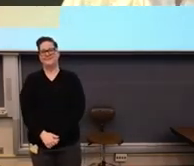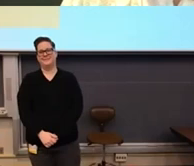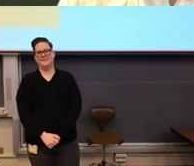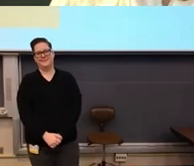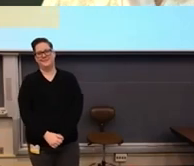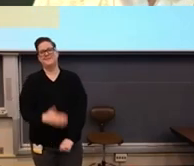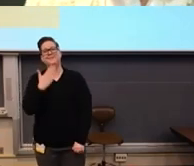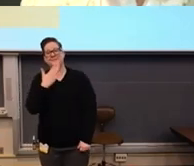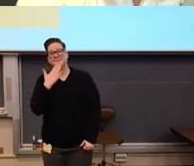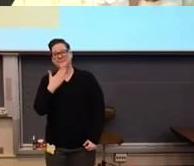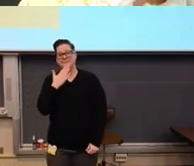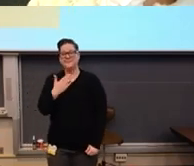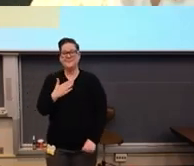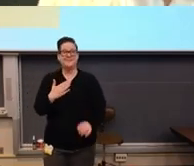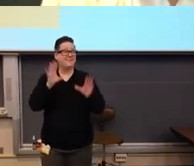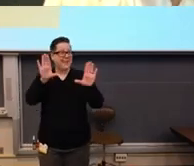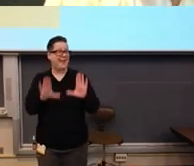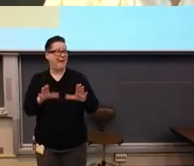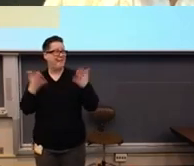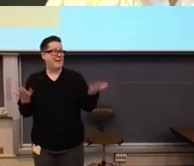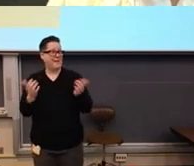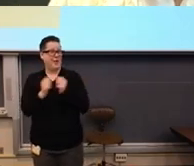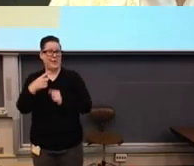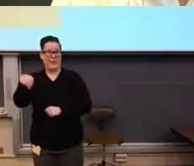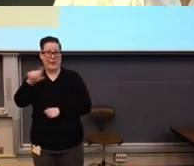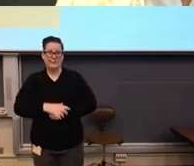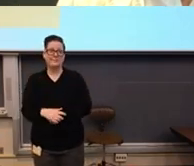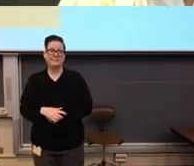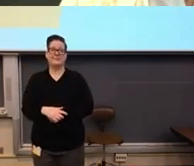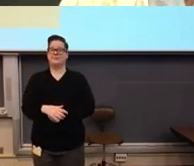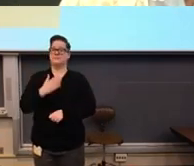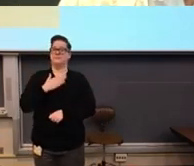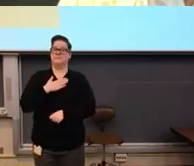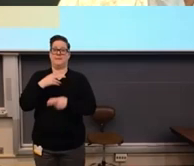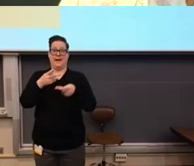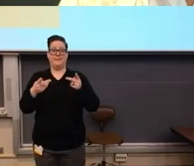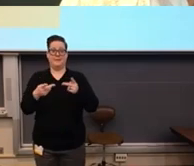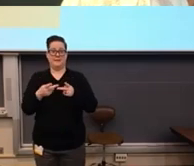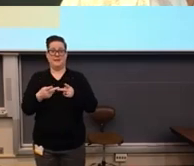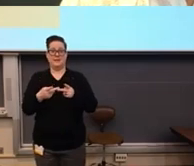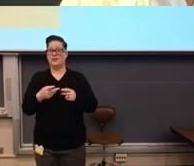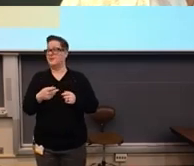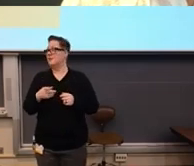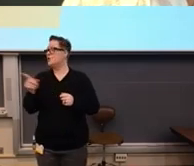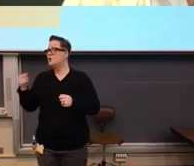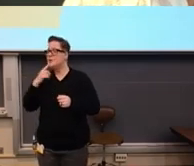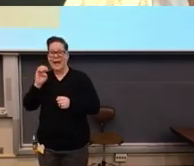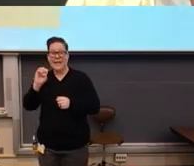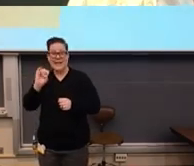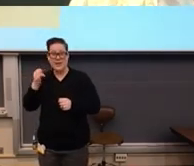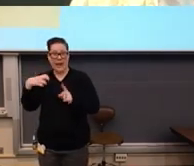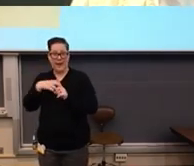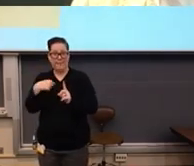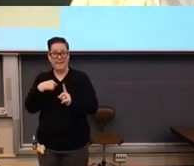Thank you. It's lovely to be with you today. I owe my position at memory care, you said, to EJ, but it was actually